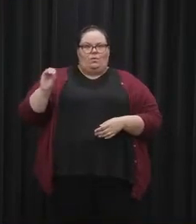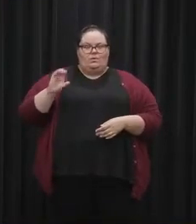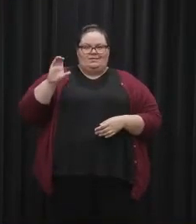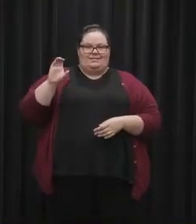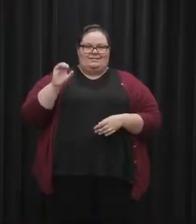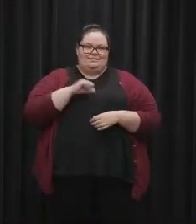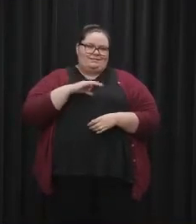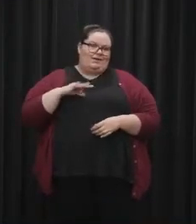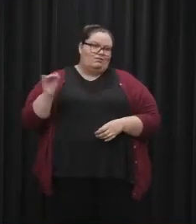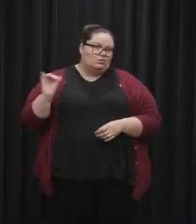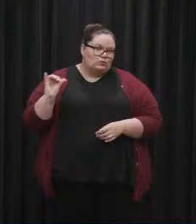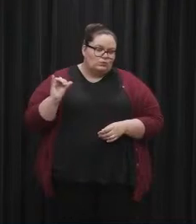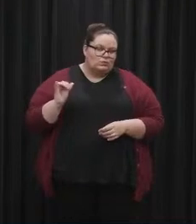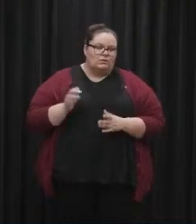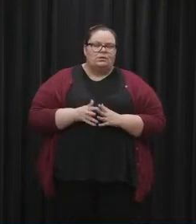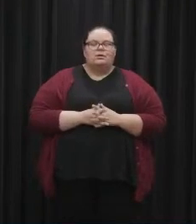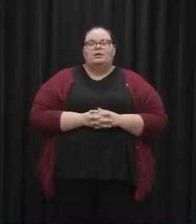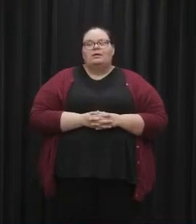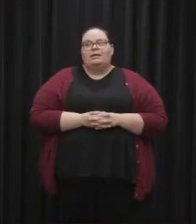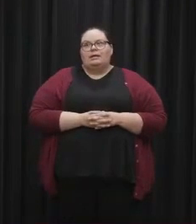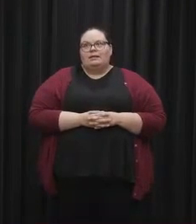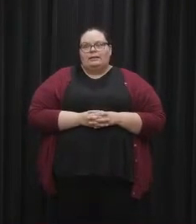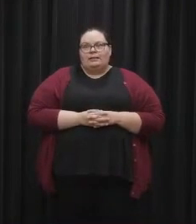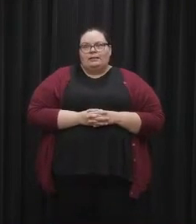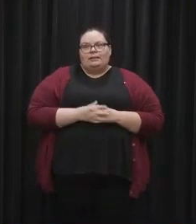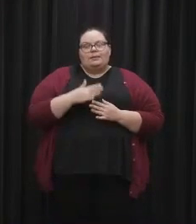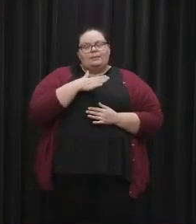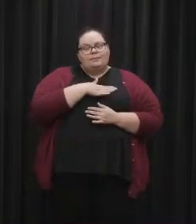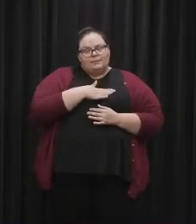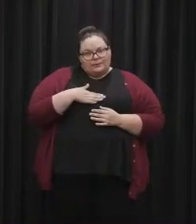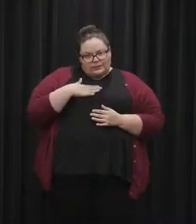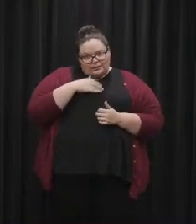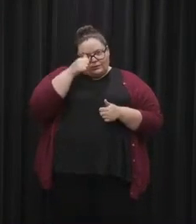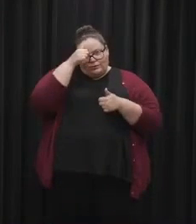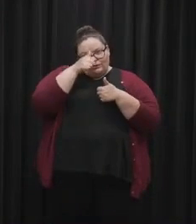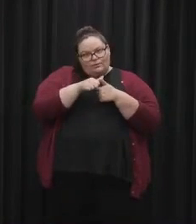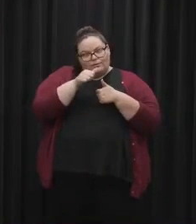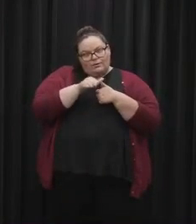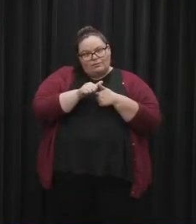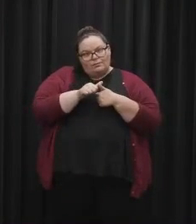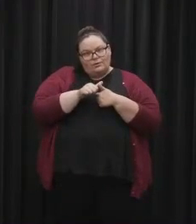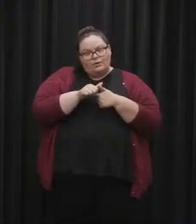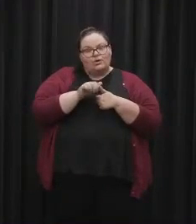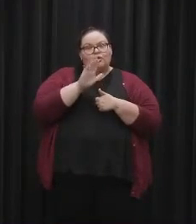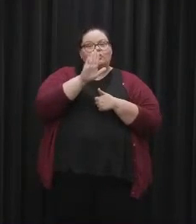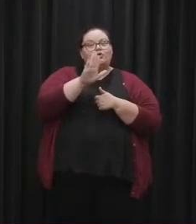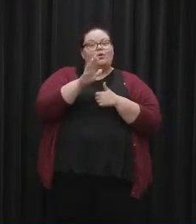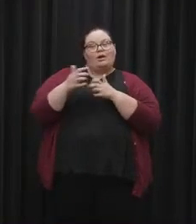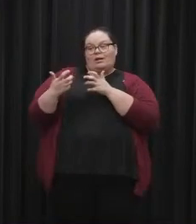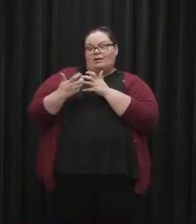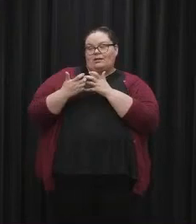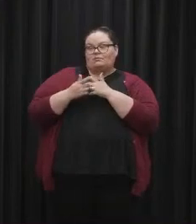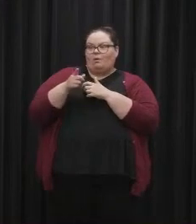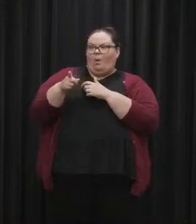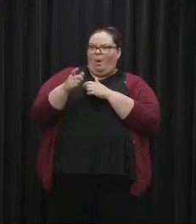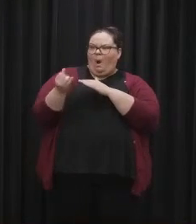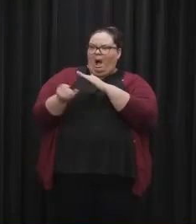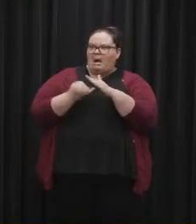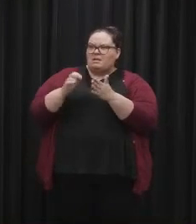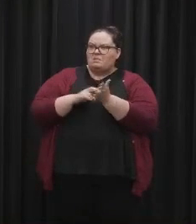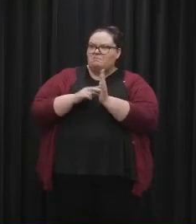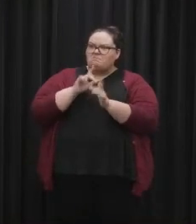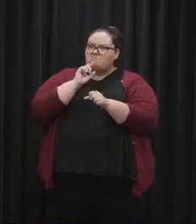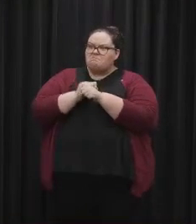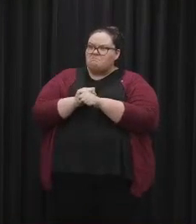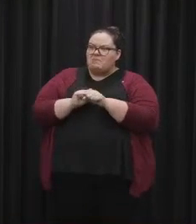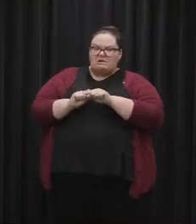staff. Please keep in mind that a requirement for your child's schoolmates to self-isolate does not necessarily indicate